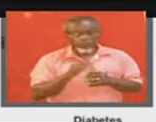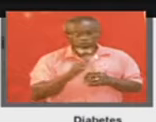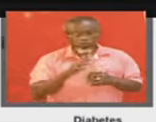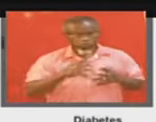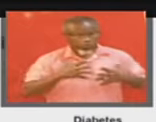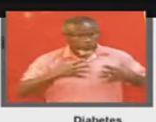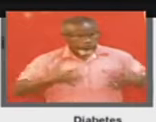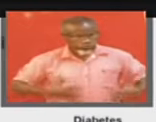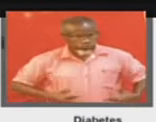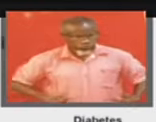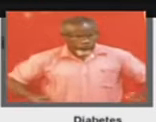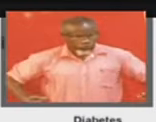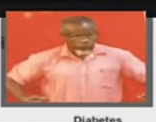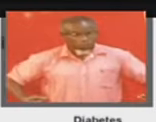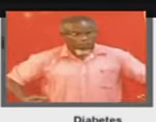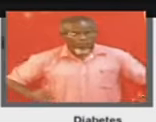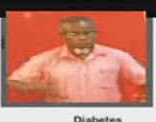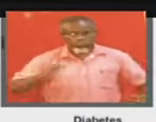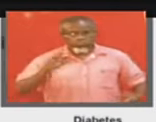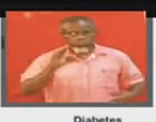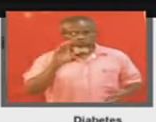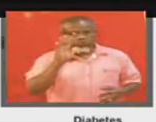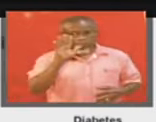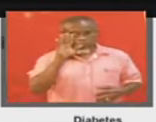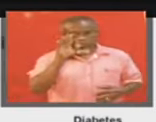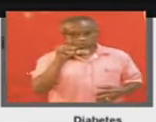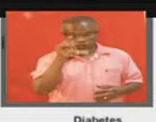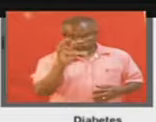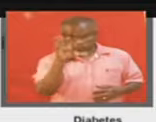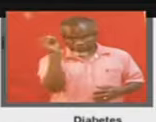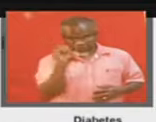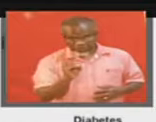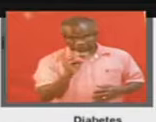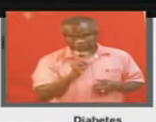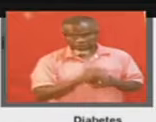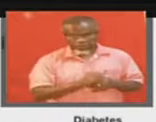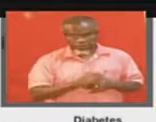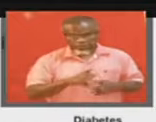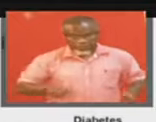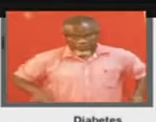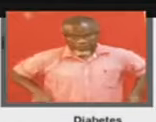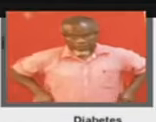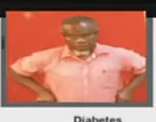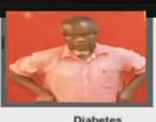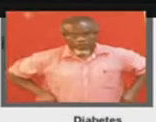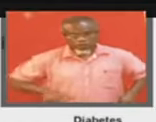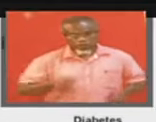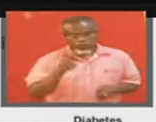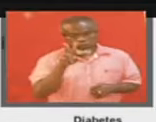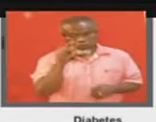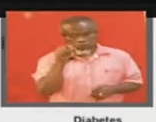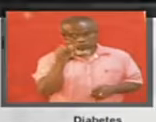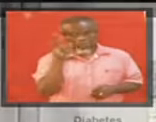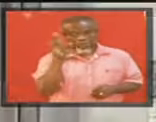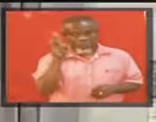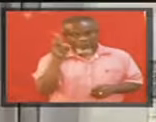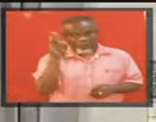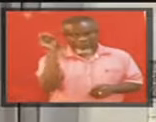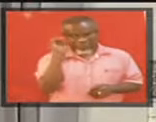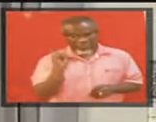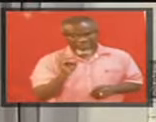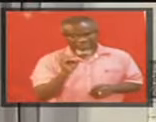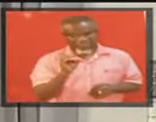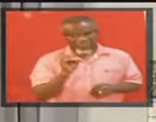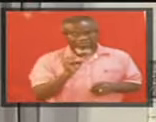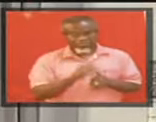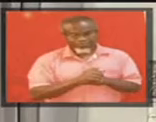5.4%. Renal cases with issues with their renal system, 2.7%. I think, Candice, at this time, I'd